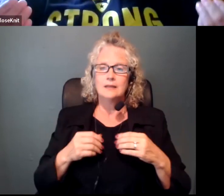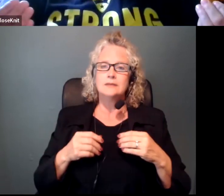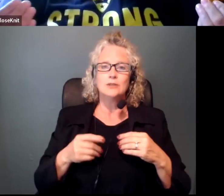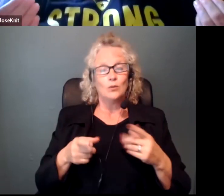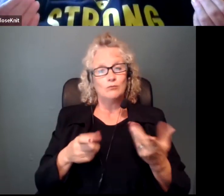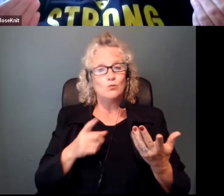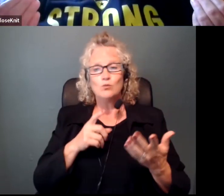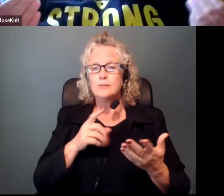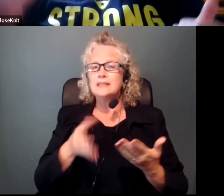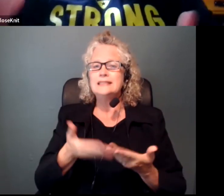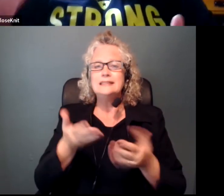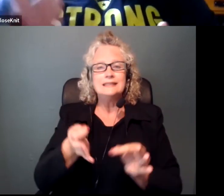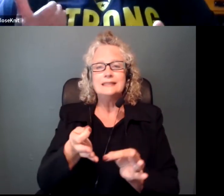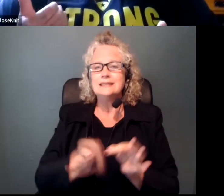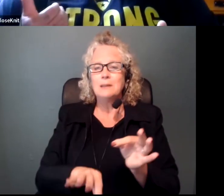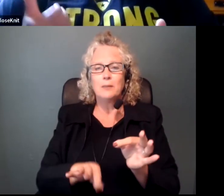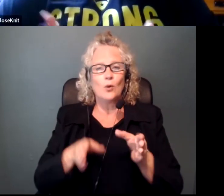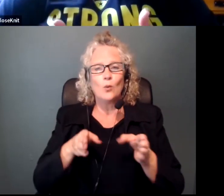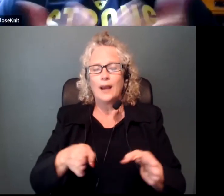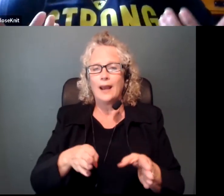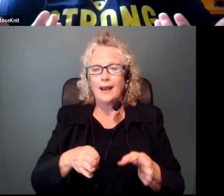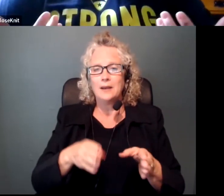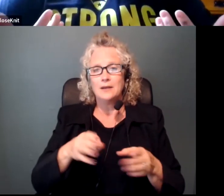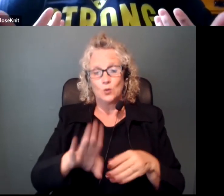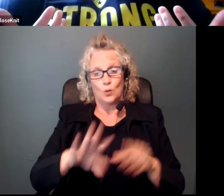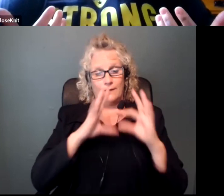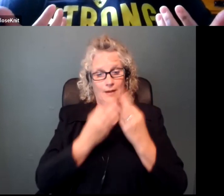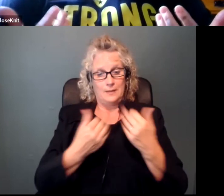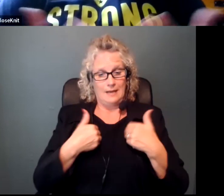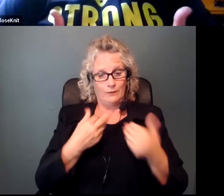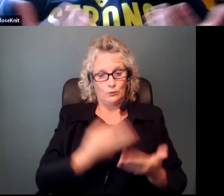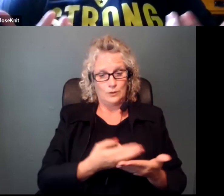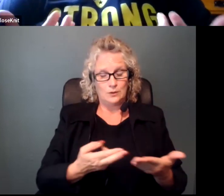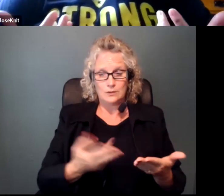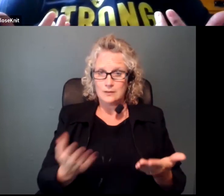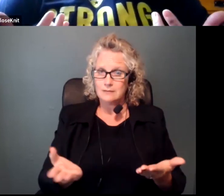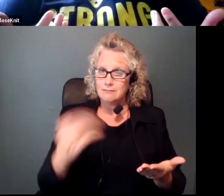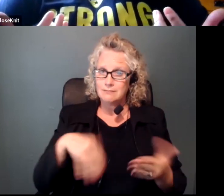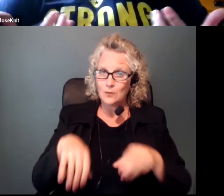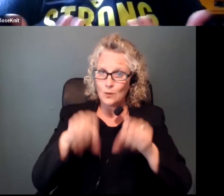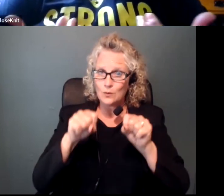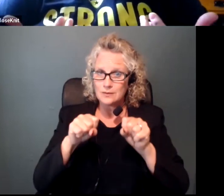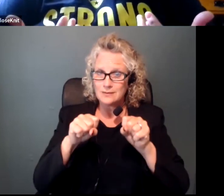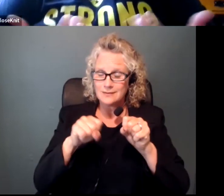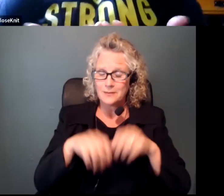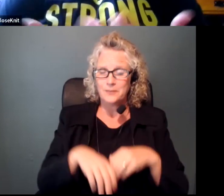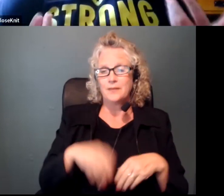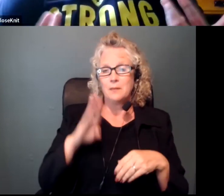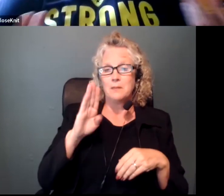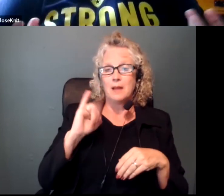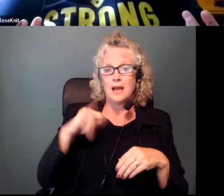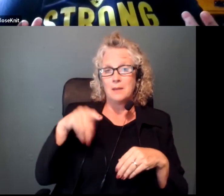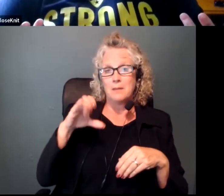very simple, your family had the resources to host her. And BIPOC families and the community